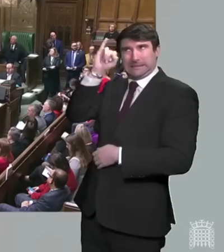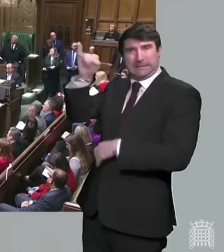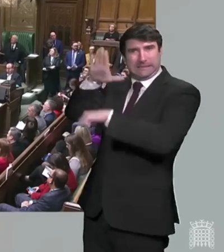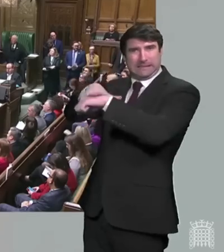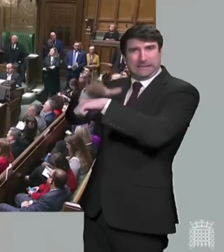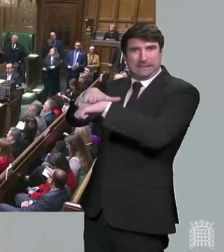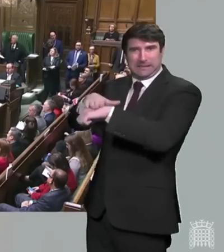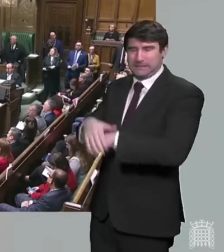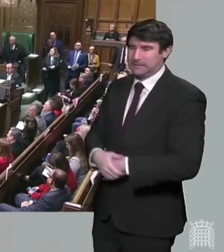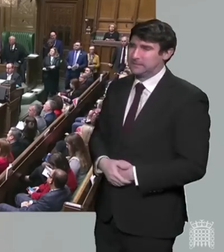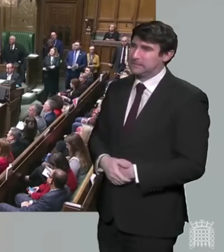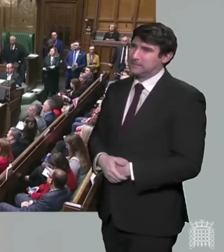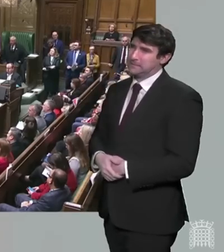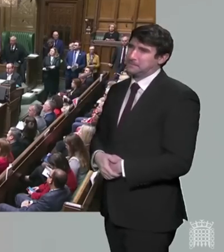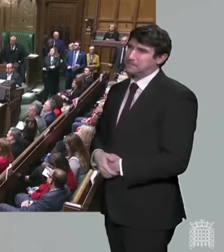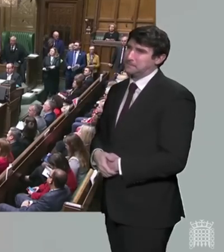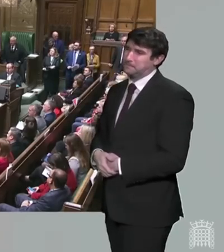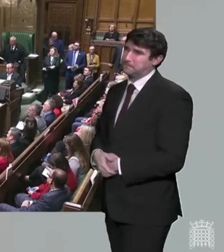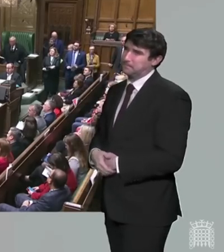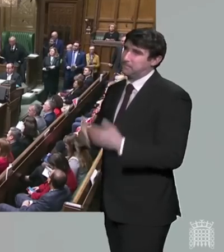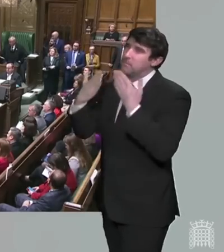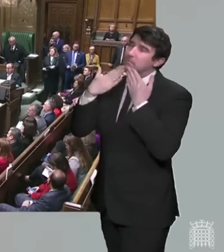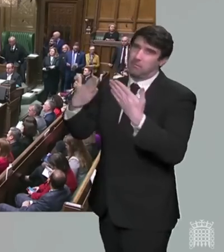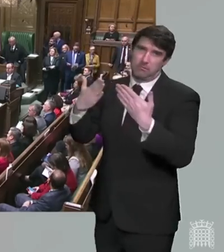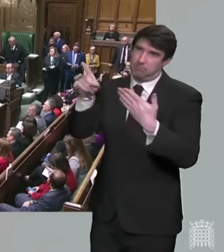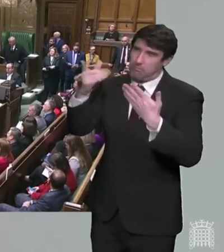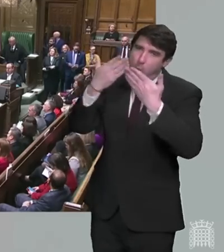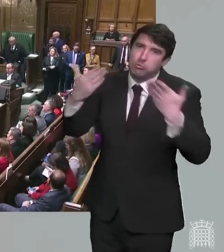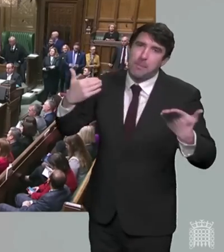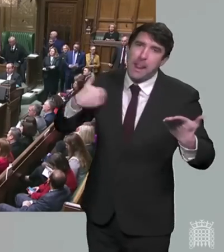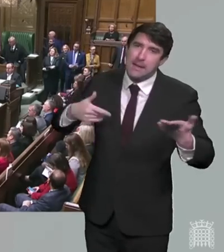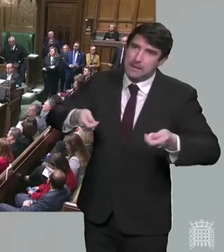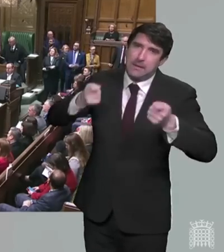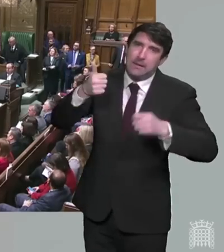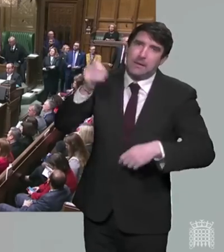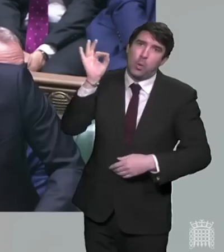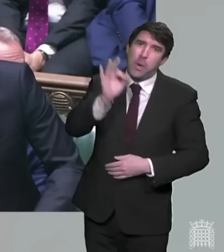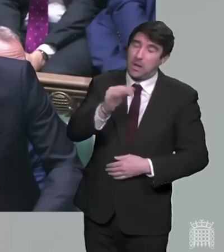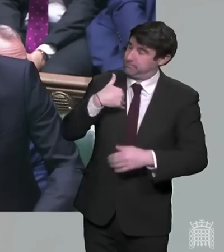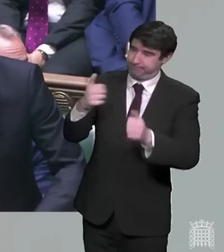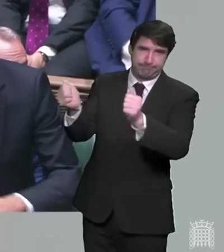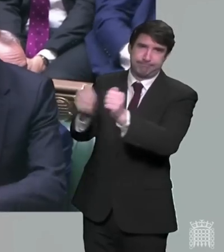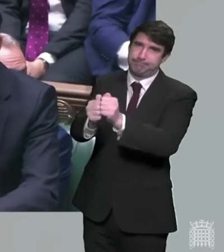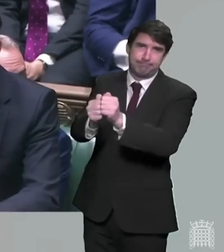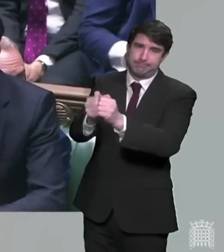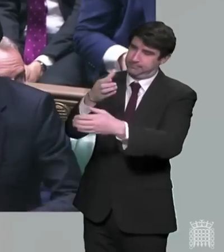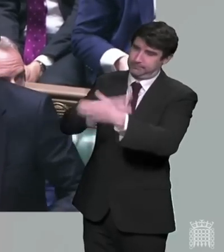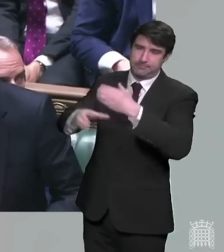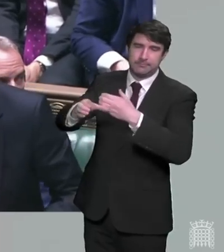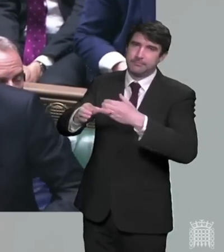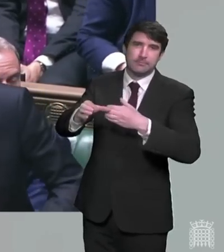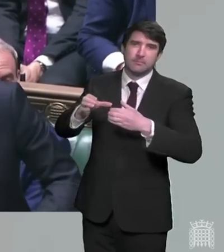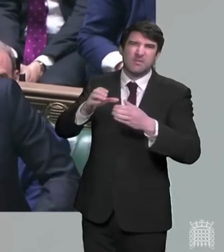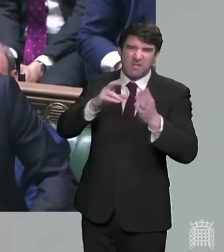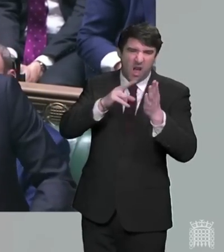underage? I thank the honourable lady for her question. I share her concern and the concern of members across the House